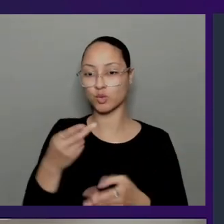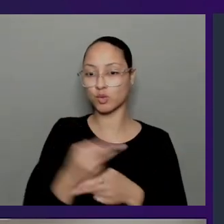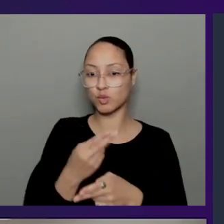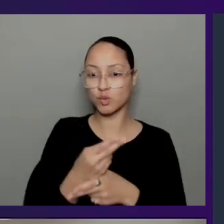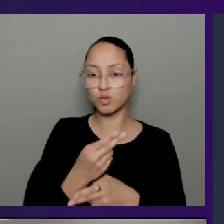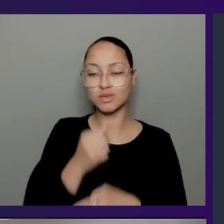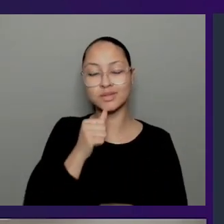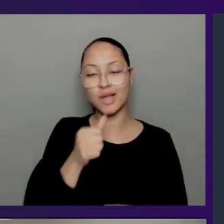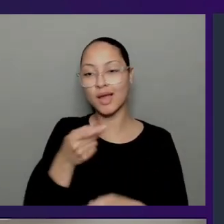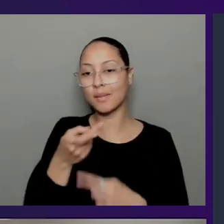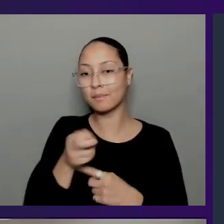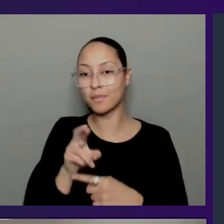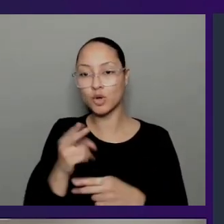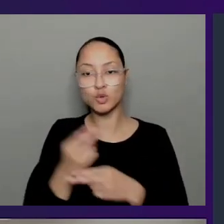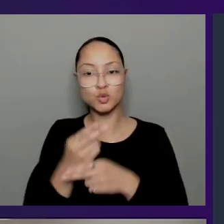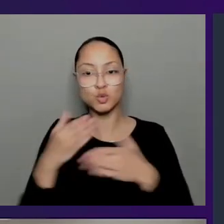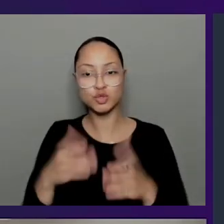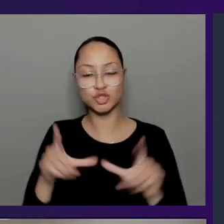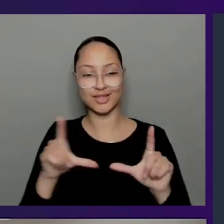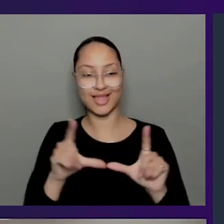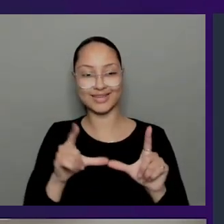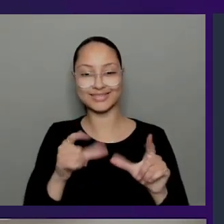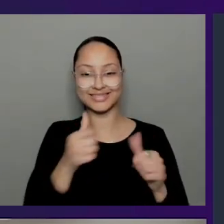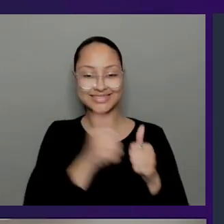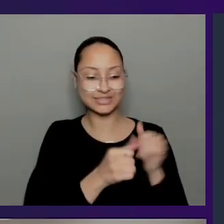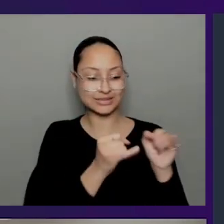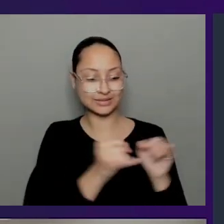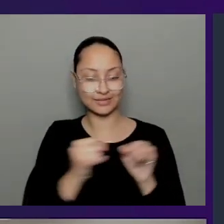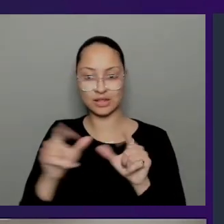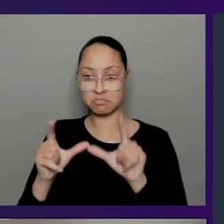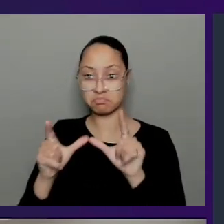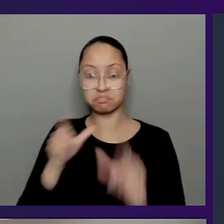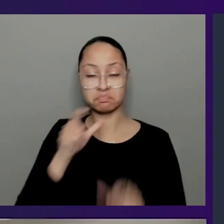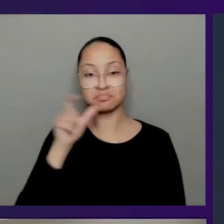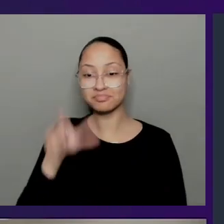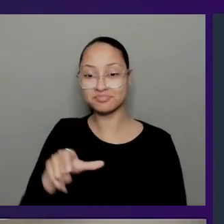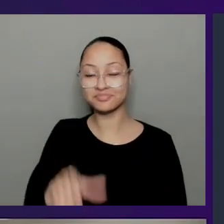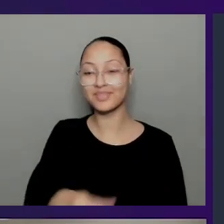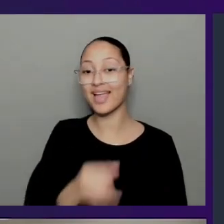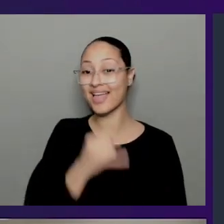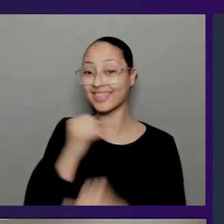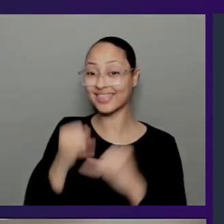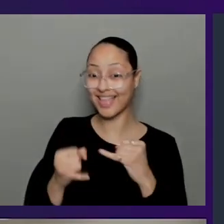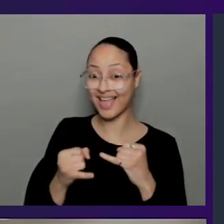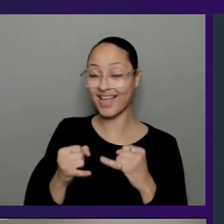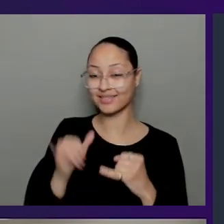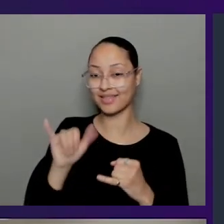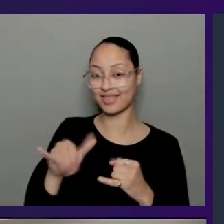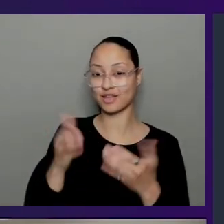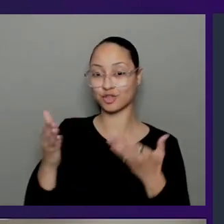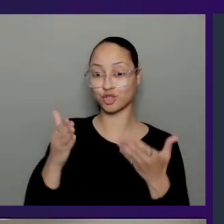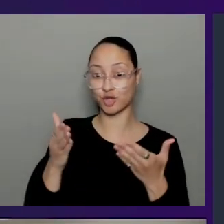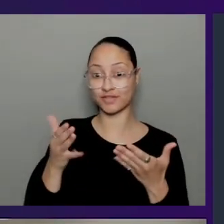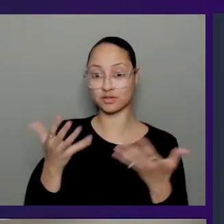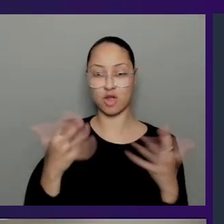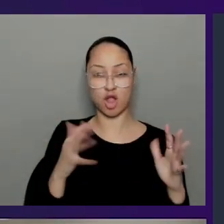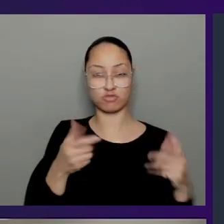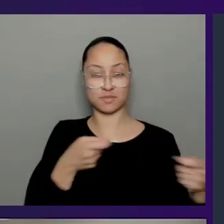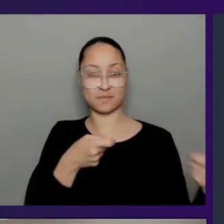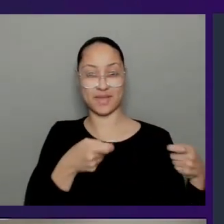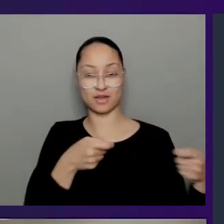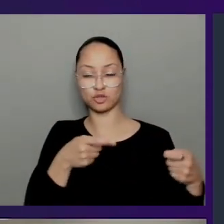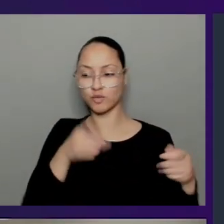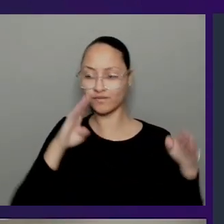user licensing. And last, because it's a managed service, you concentrate on securing your app